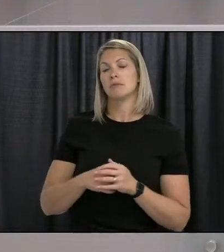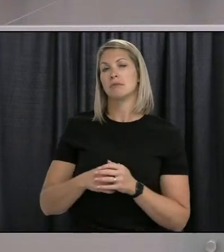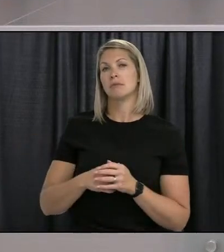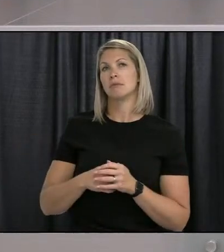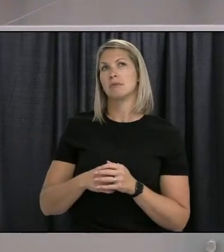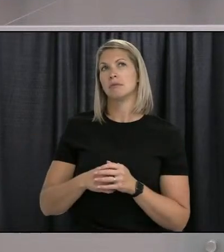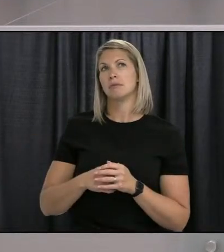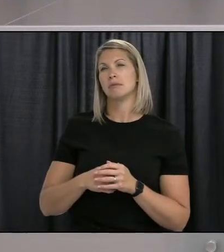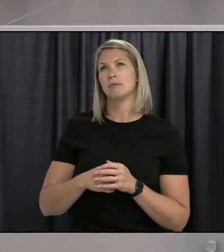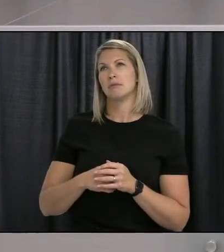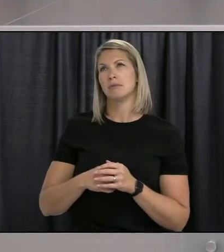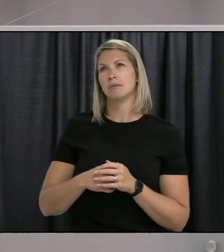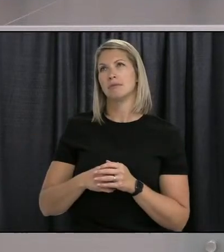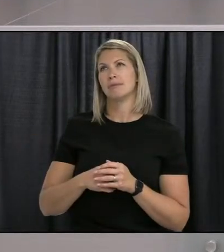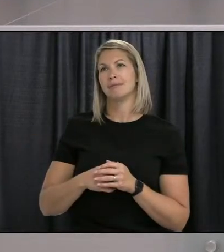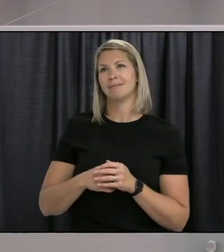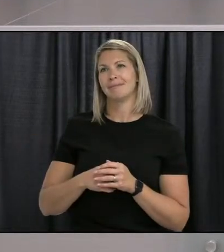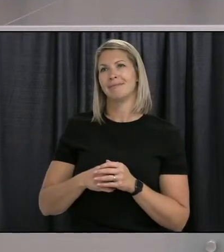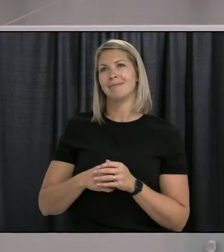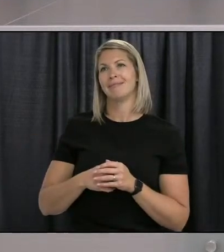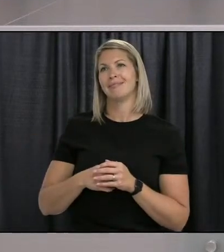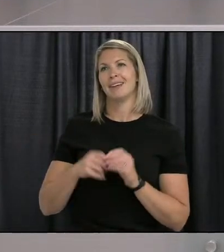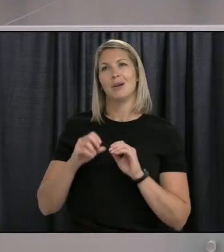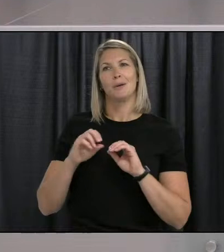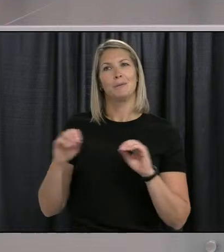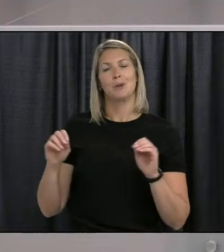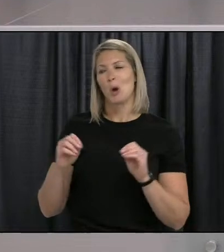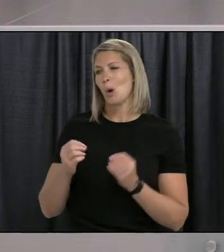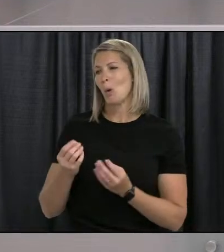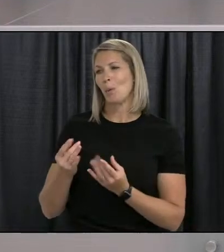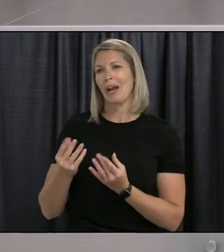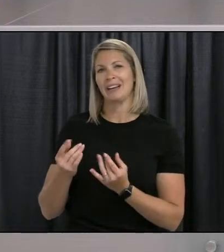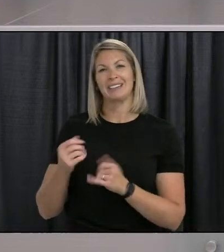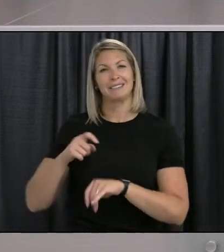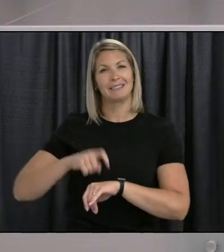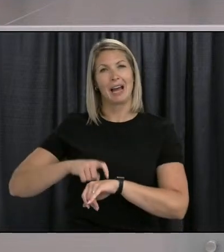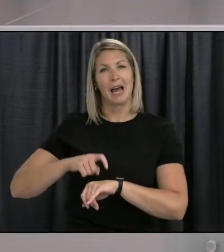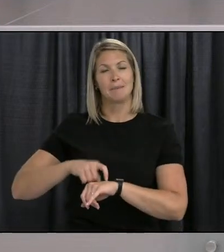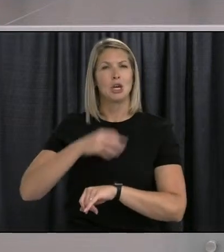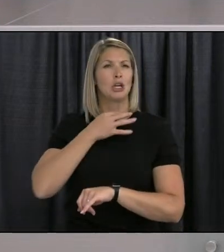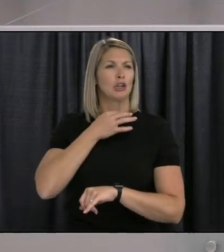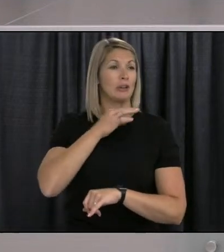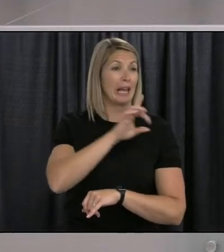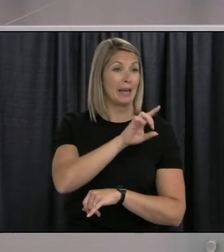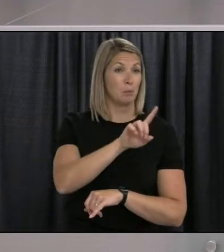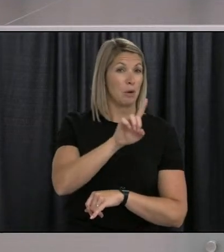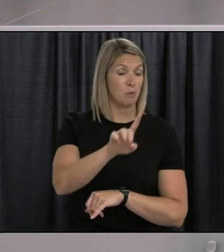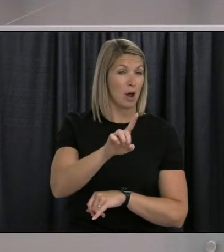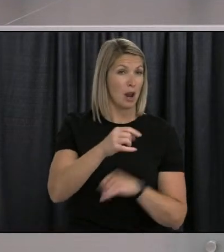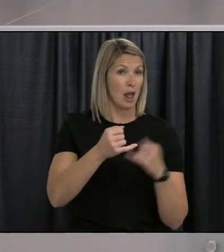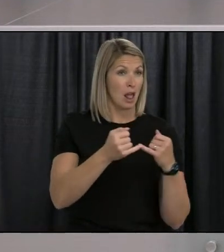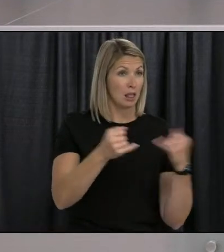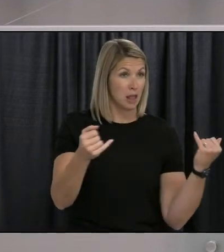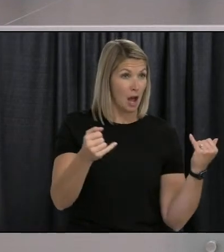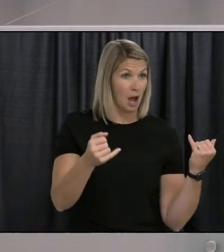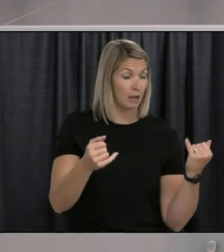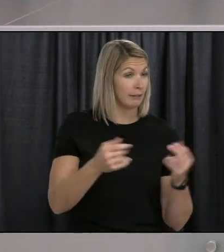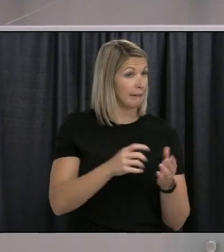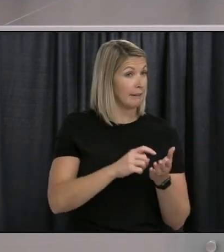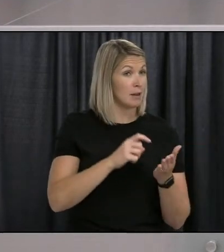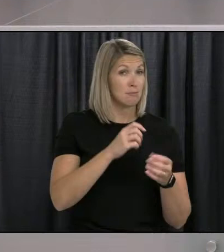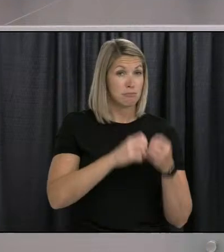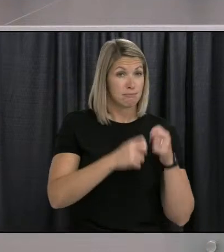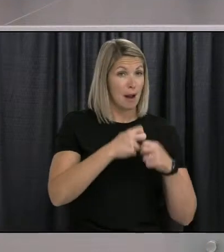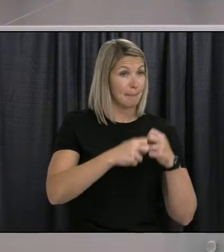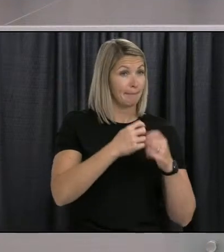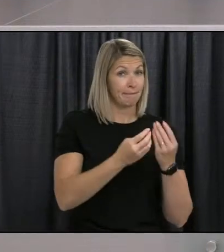essentially, and then when it does come through, it sounds like it's being hung up on the other end. Just wondering if we've had issues with the 811 line or if we're looking to add more resources